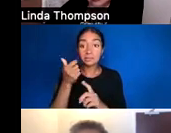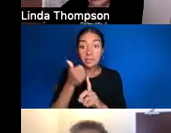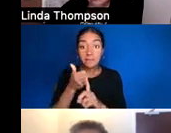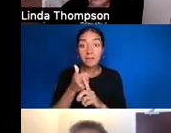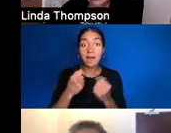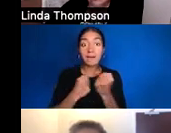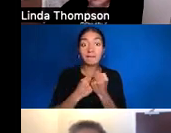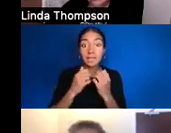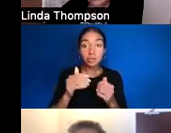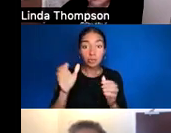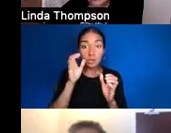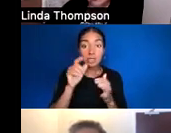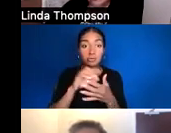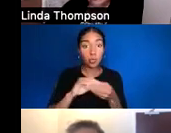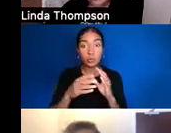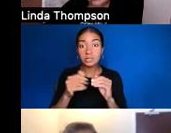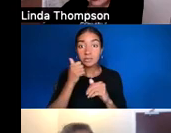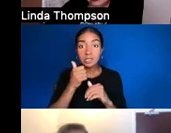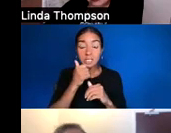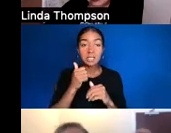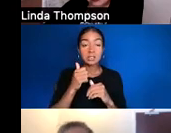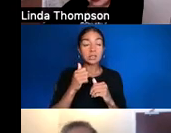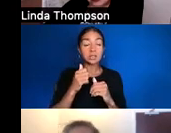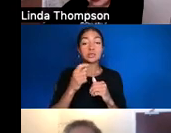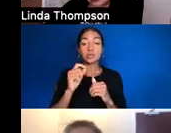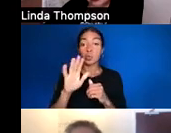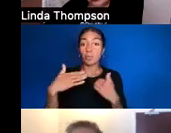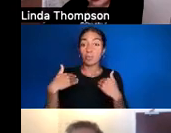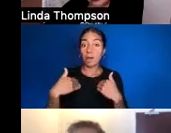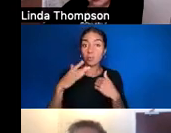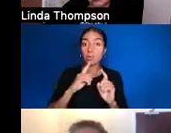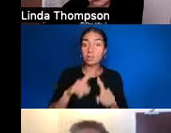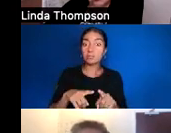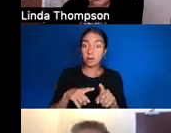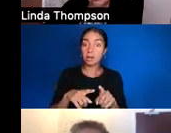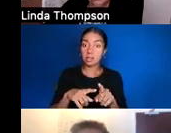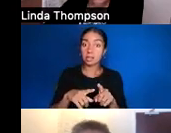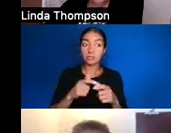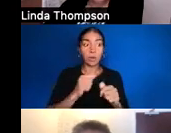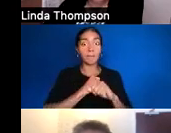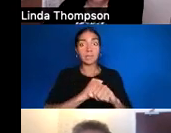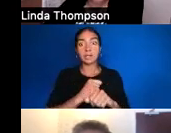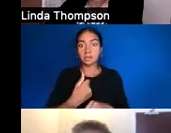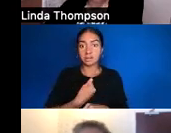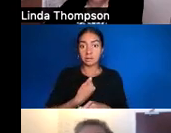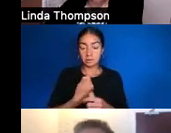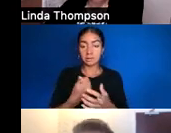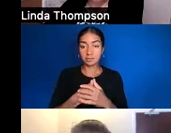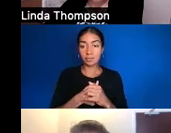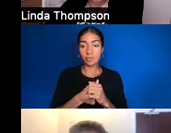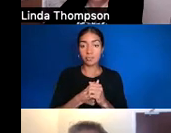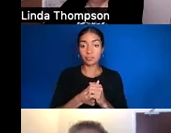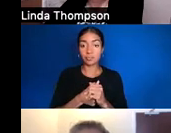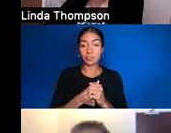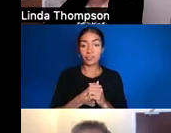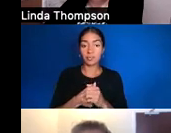stories every day, right? So your body is going to respond accordingly to protect itself. We're miracles.